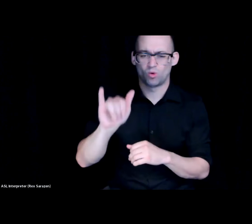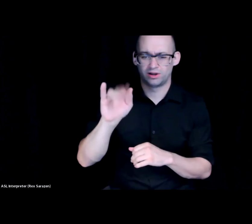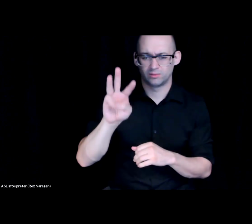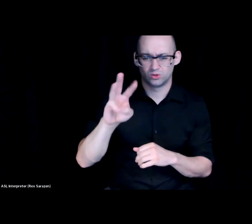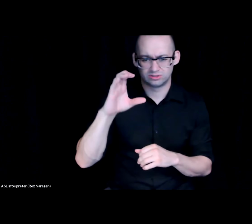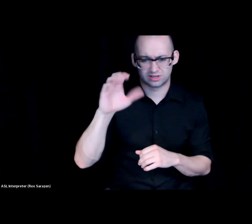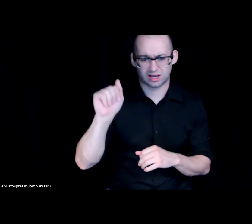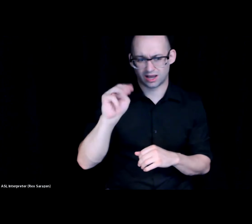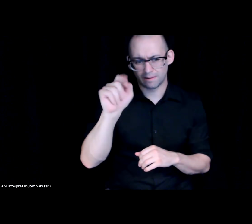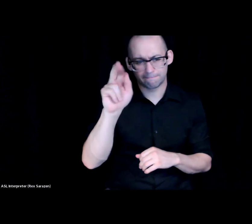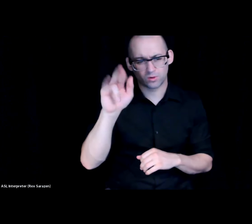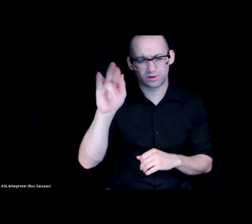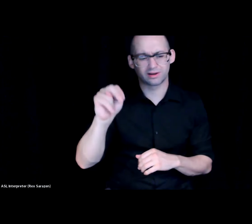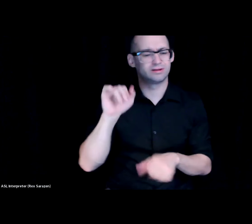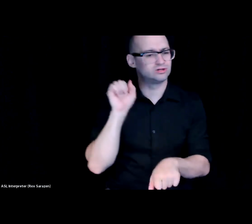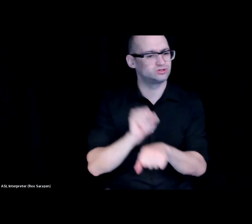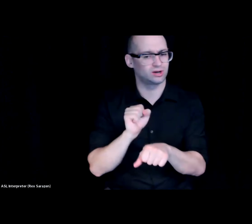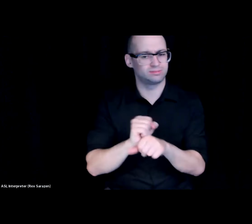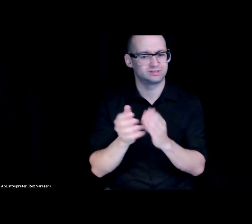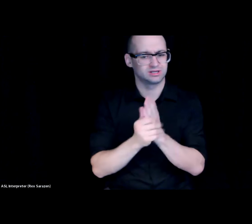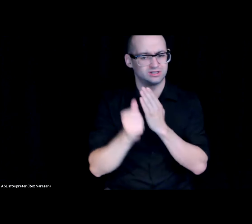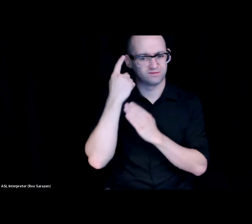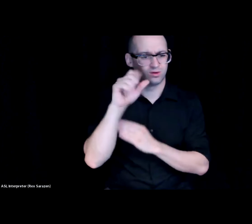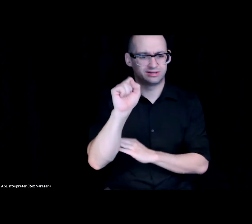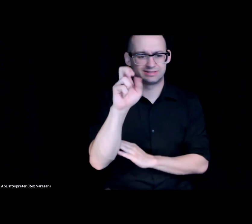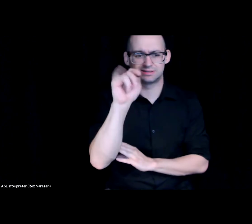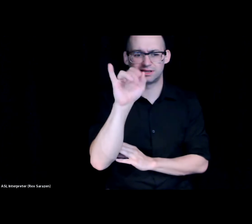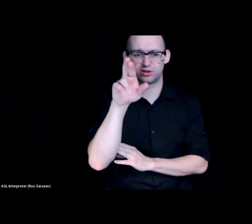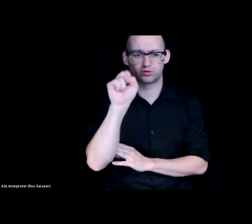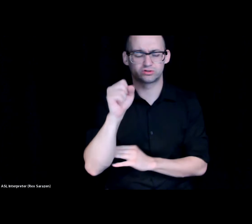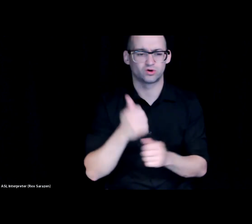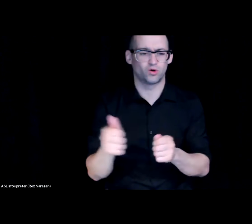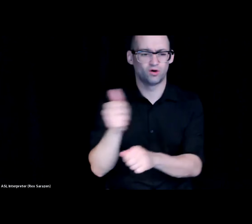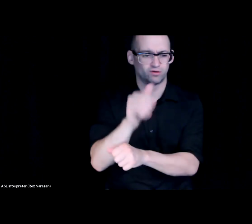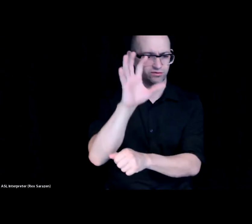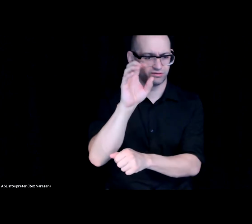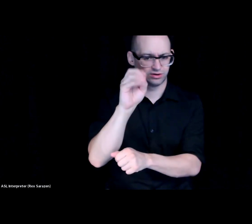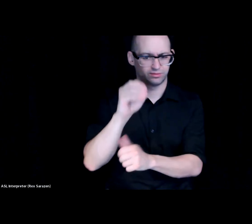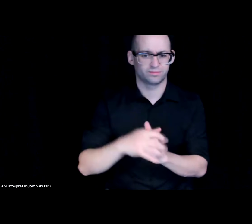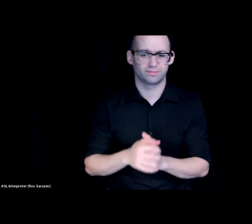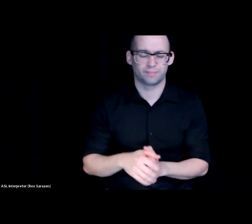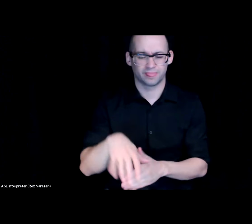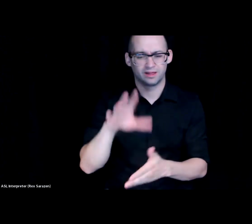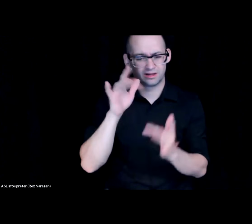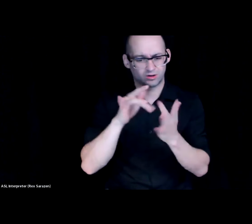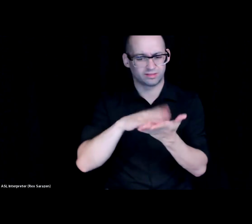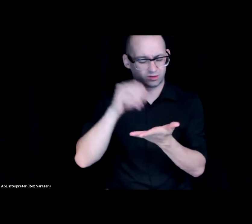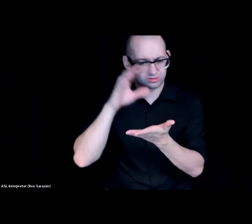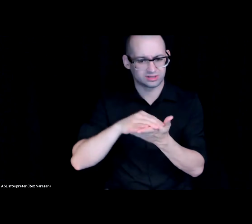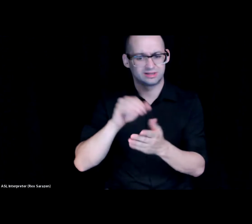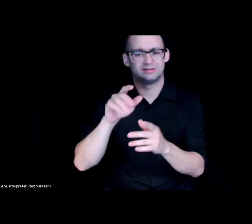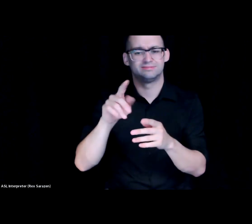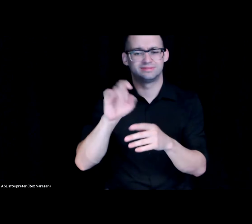YWCA of Marin, which has been job skills for seniors over 50, and digital literacy. Oakland Tech Exchange, which has been vendor